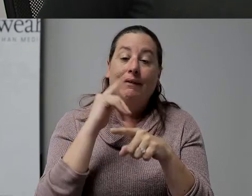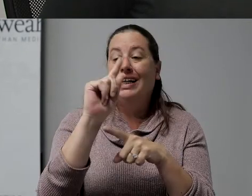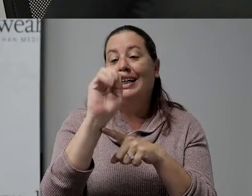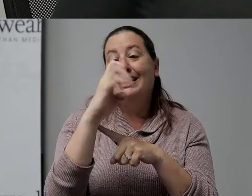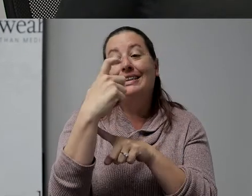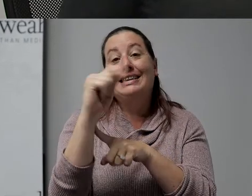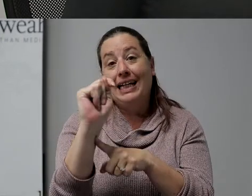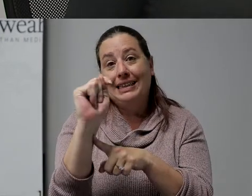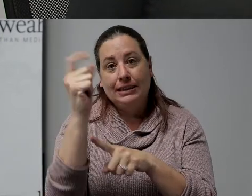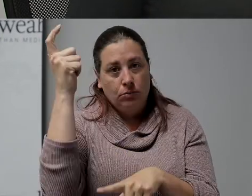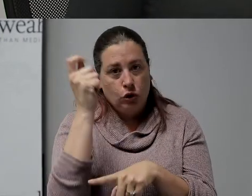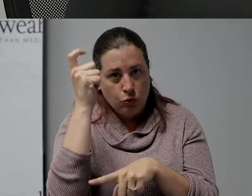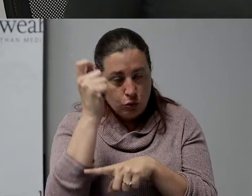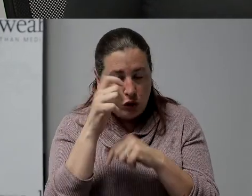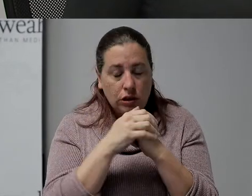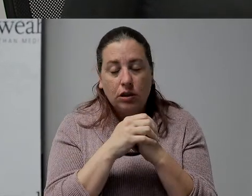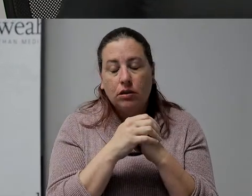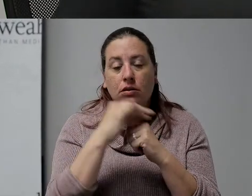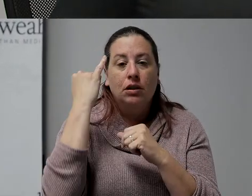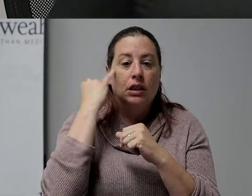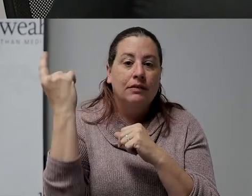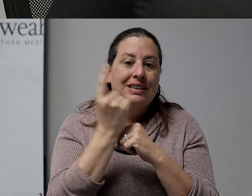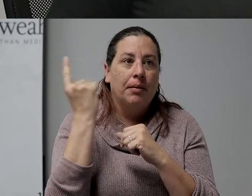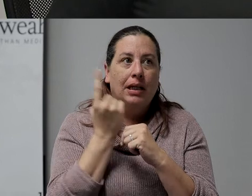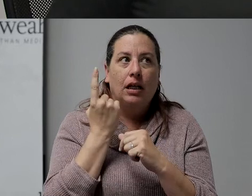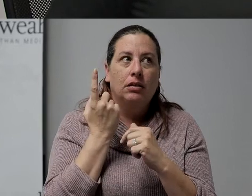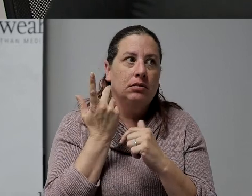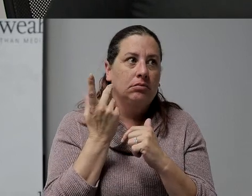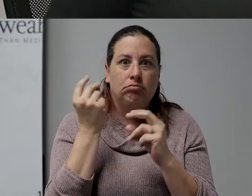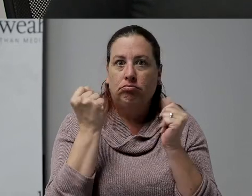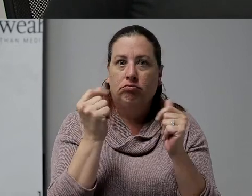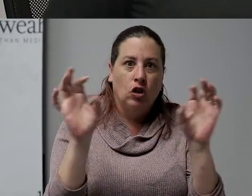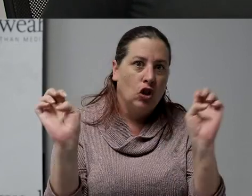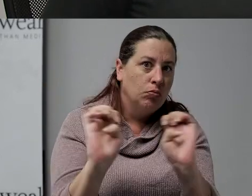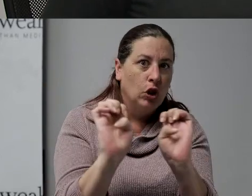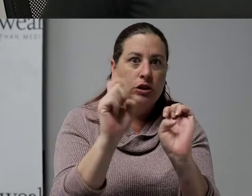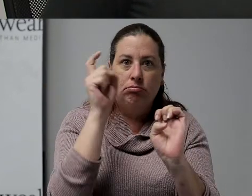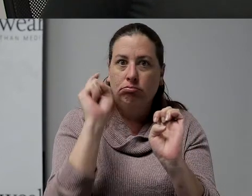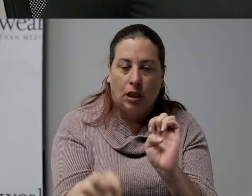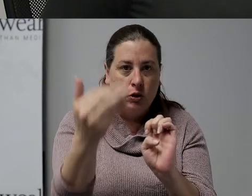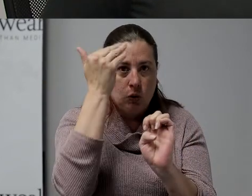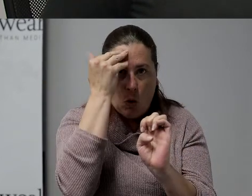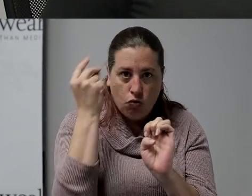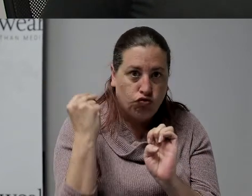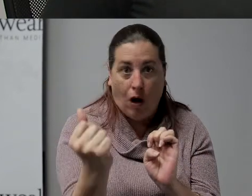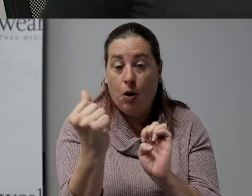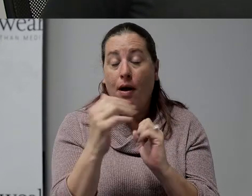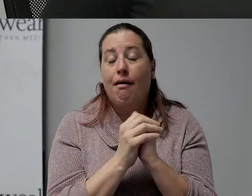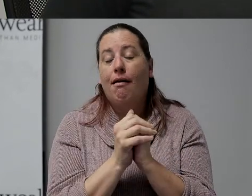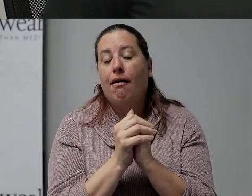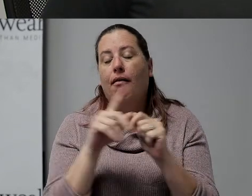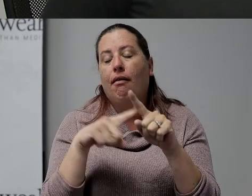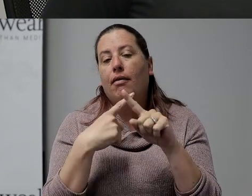subscription that if there's something that is breaking, that is really urgent, that we need our employees to know right away, then